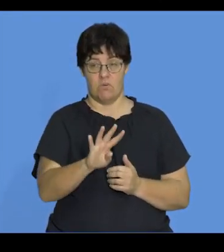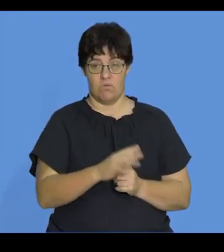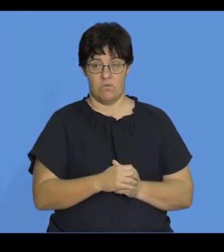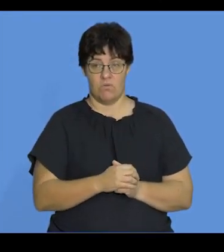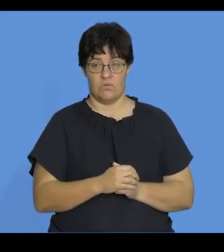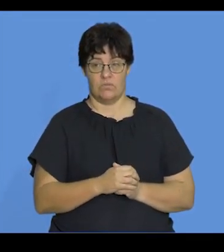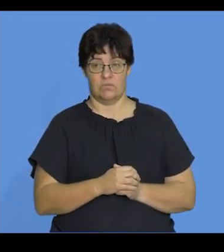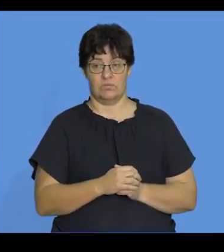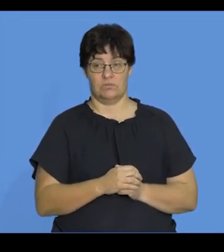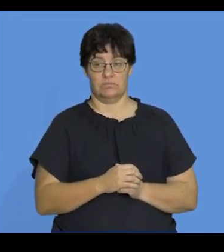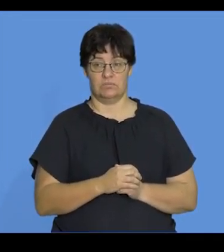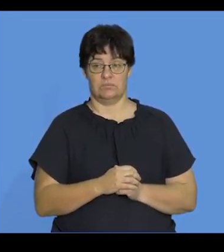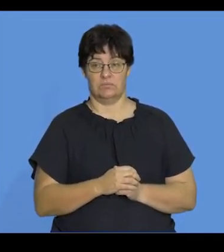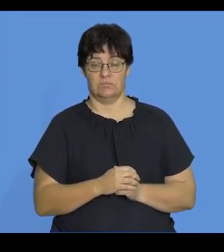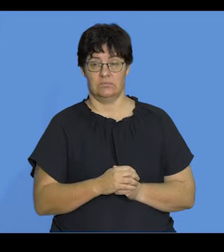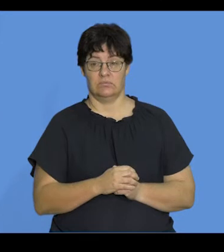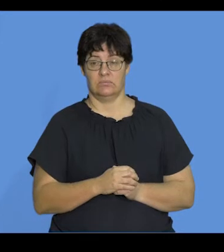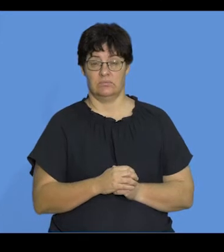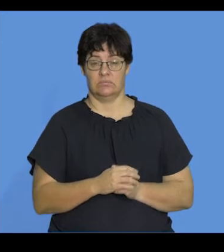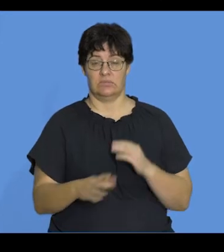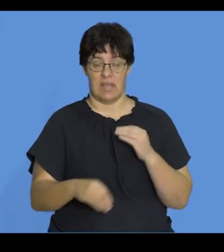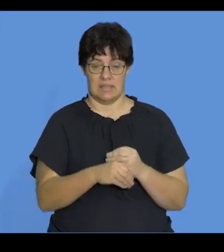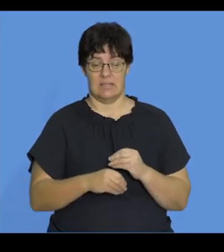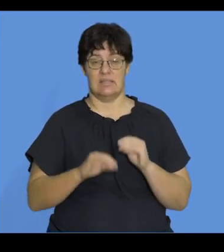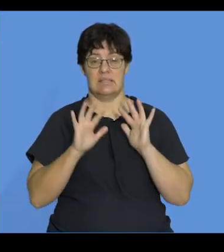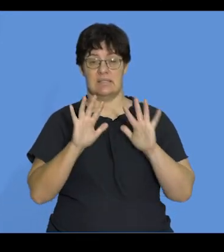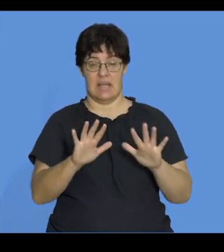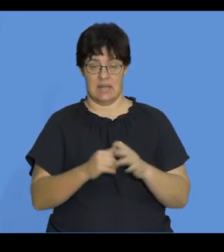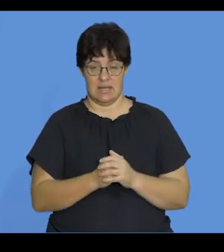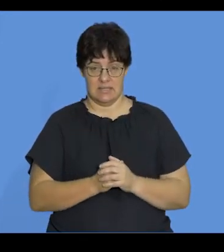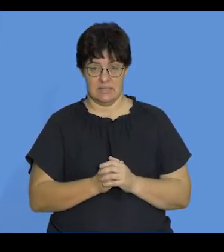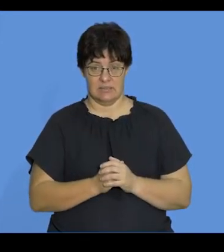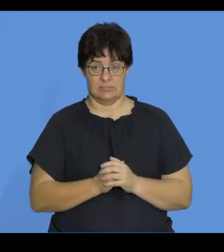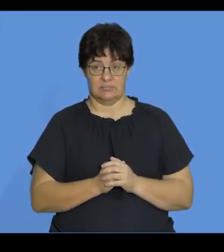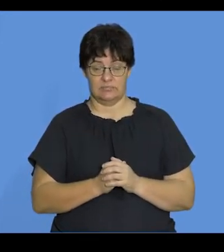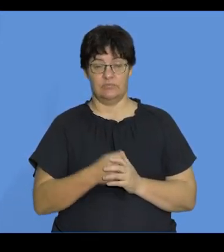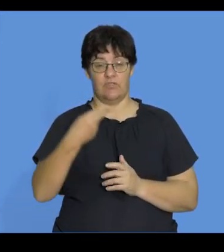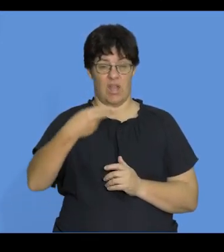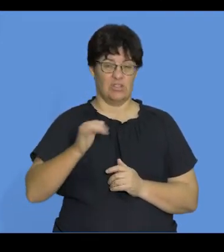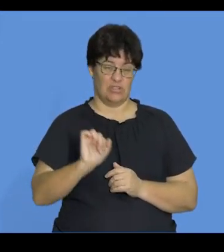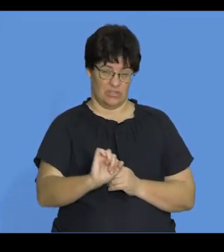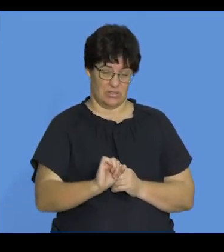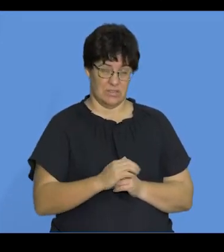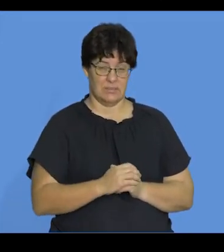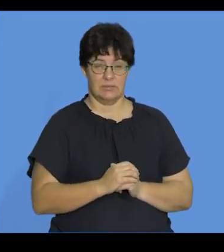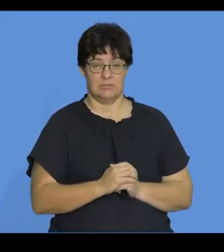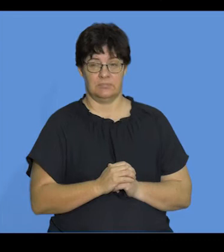4, right? Then we would add 10 for hydrogen, okay? Right?